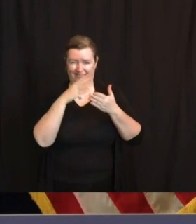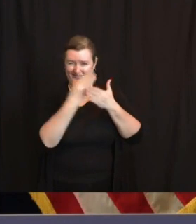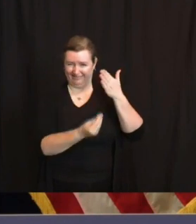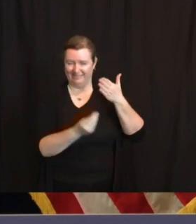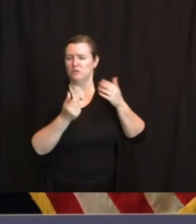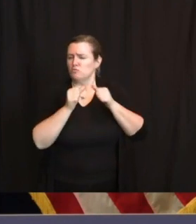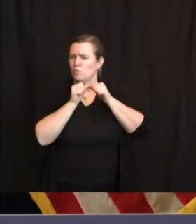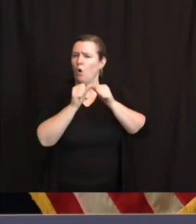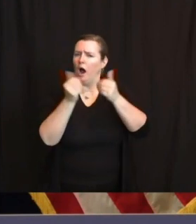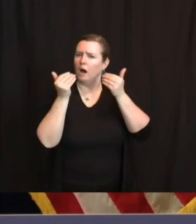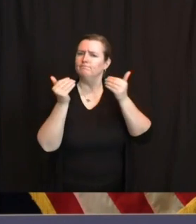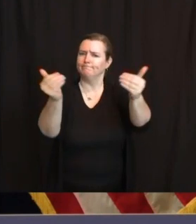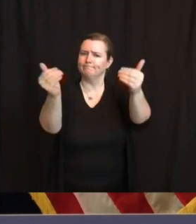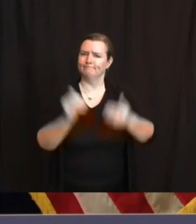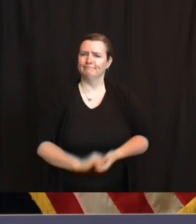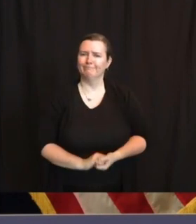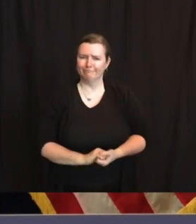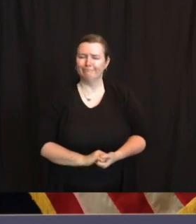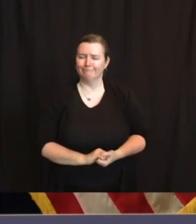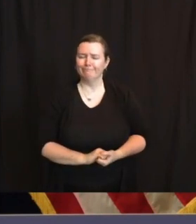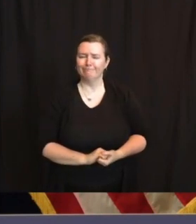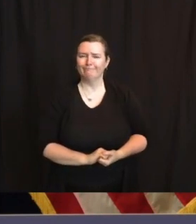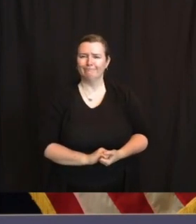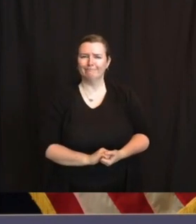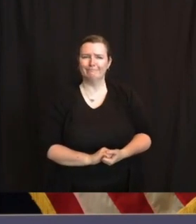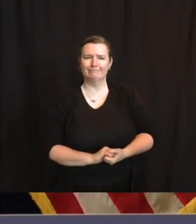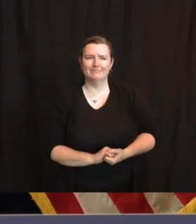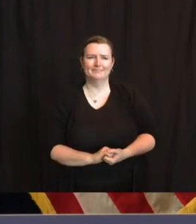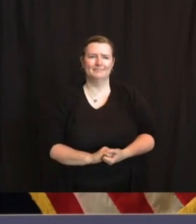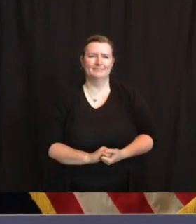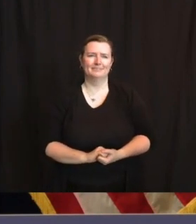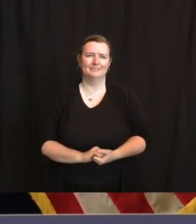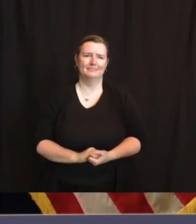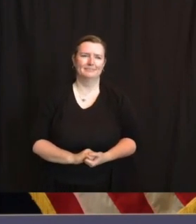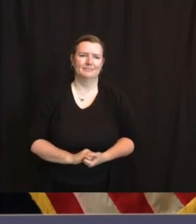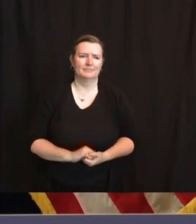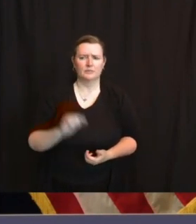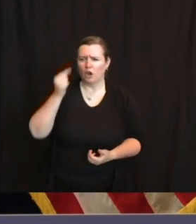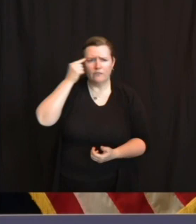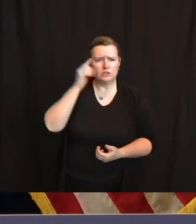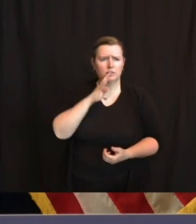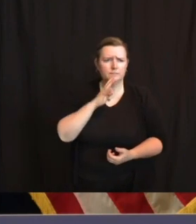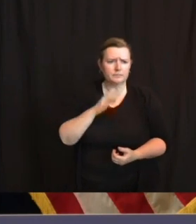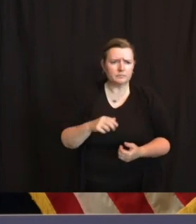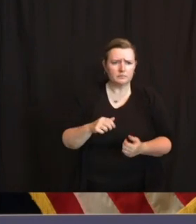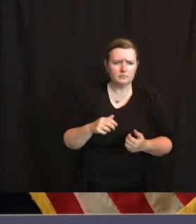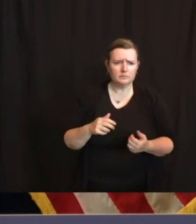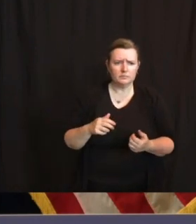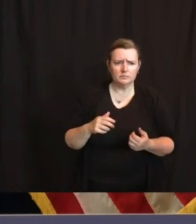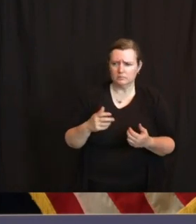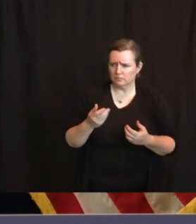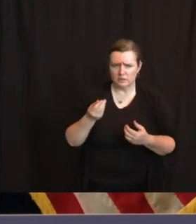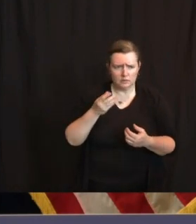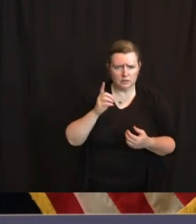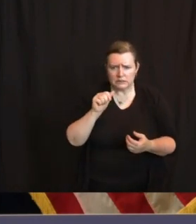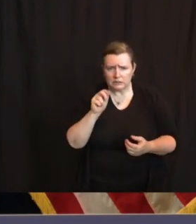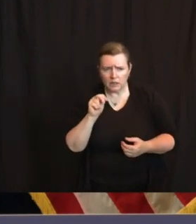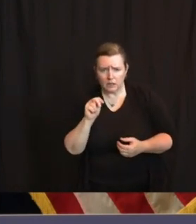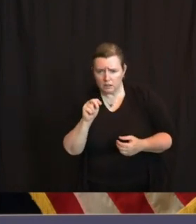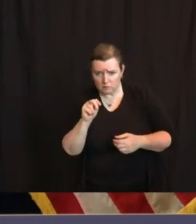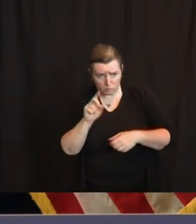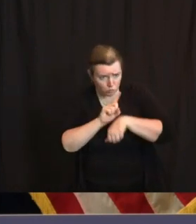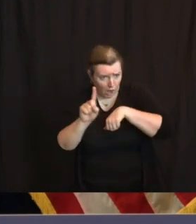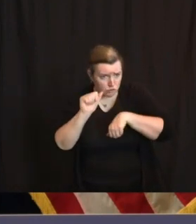Dan, where are you? I've lost Dan Brand. Dan, tomorrow, unless we hear otherwise, 1 o'clock? I think we're going to do